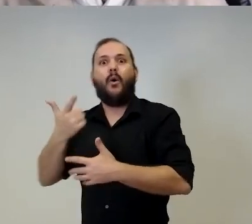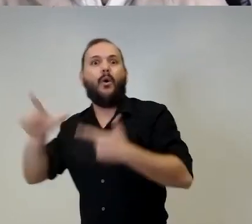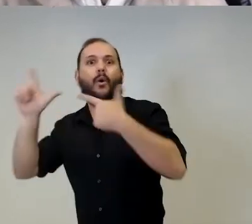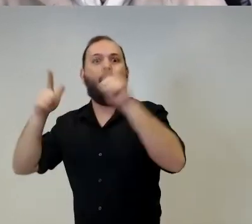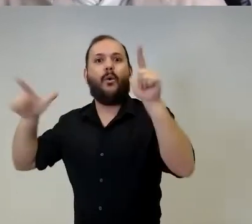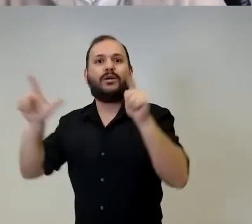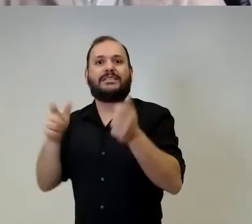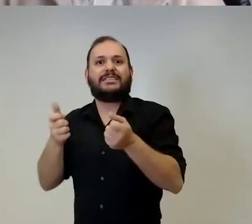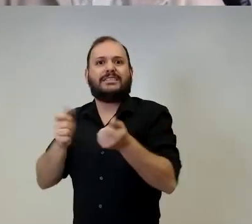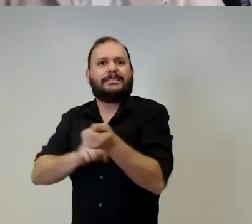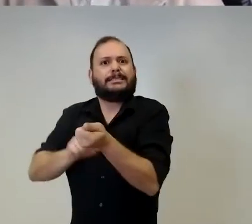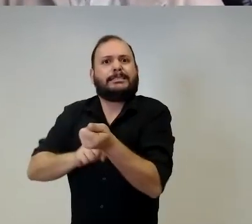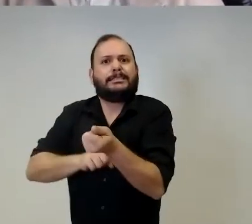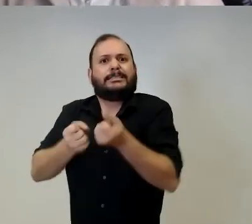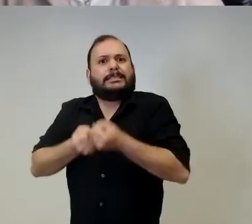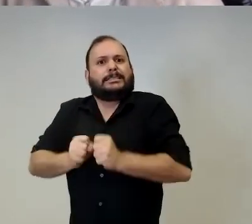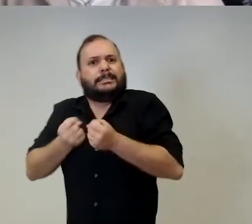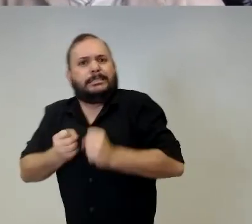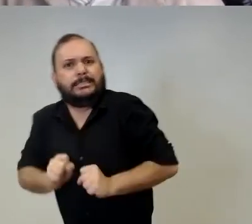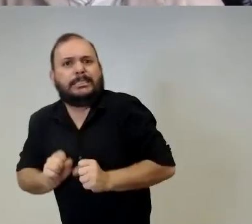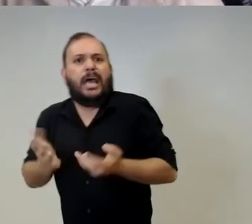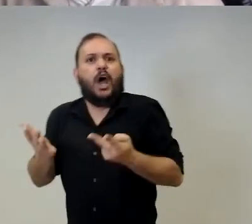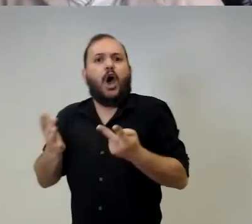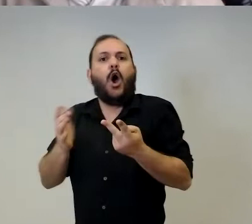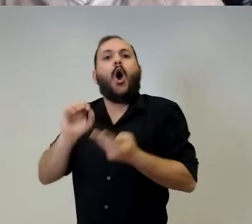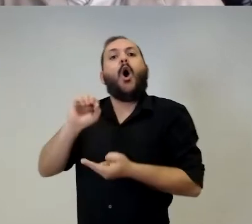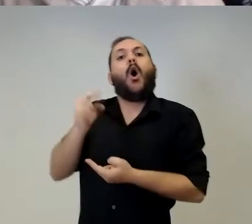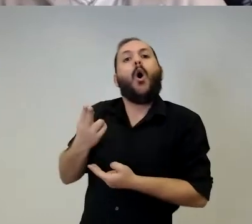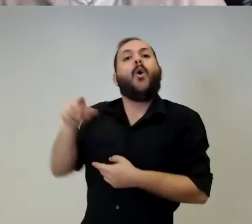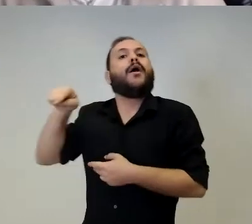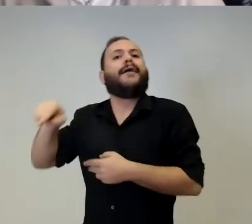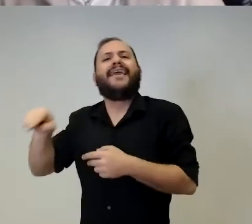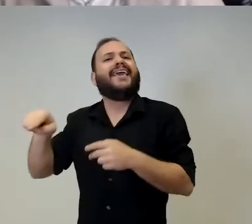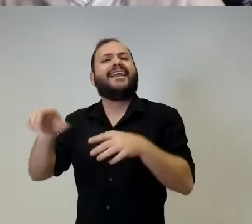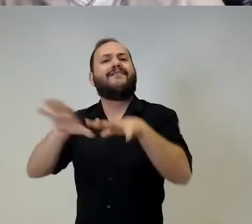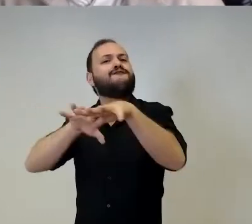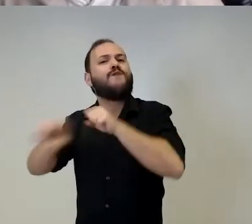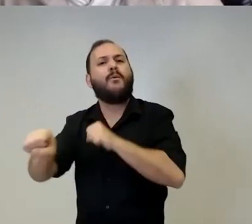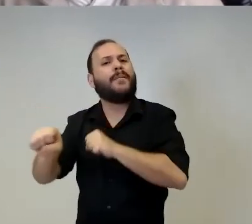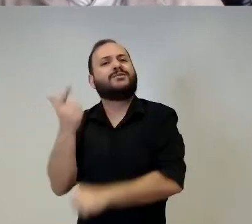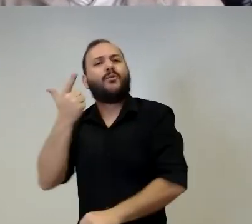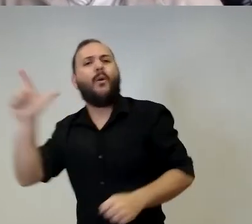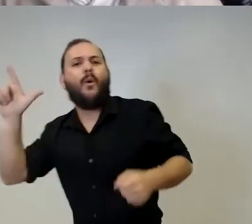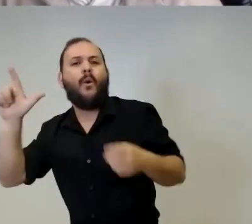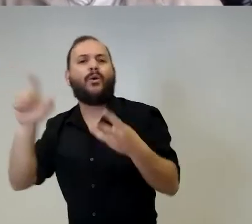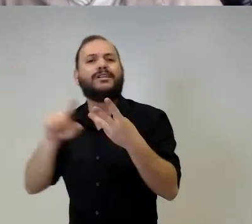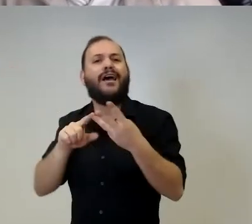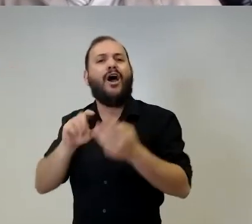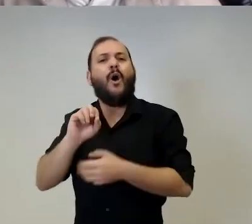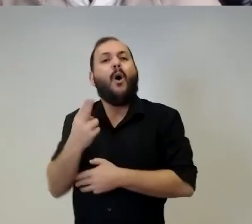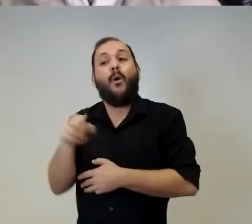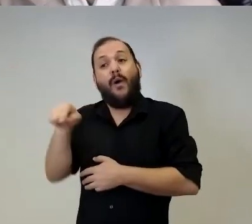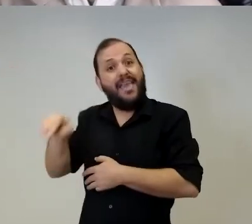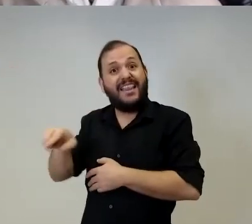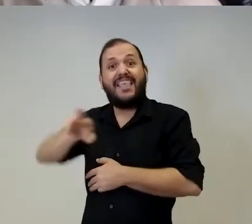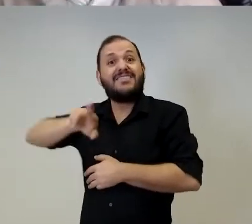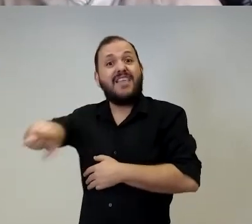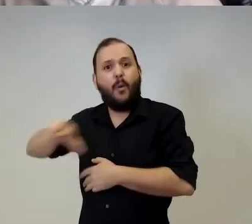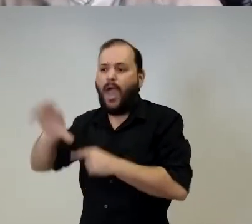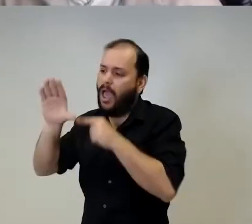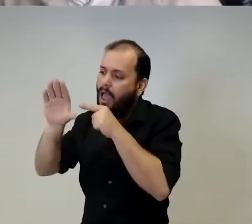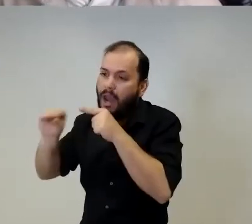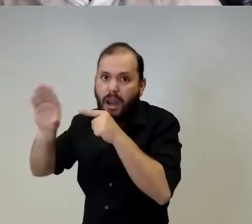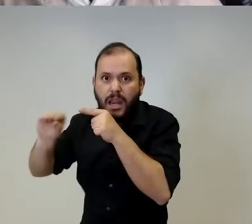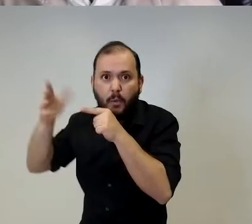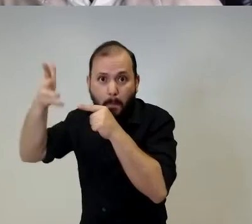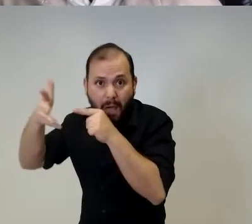well educated, or because they speak a foreign language? What should we do? If we are expected to facilitate